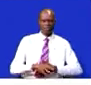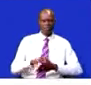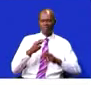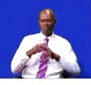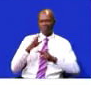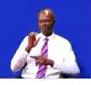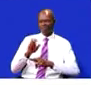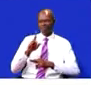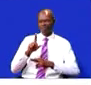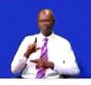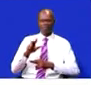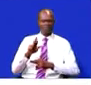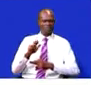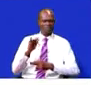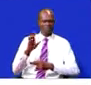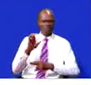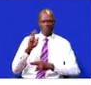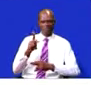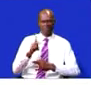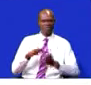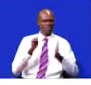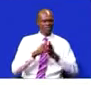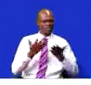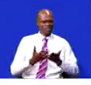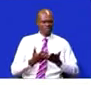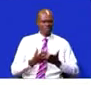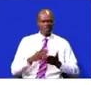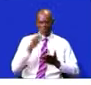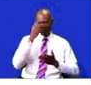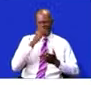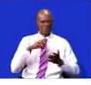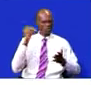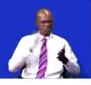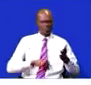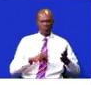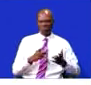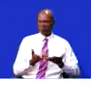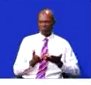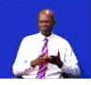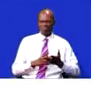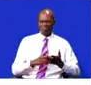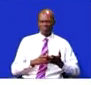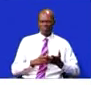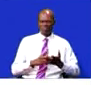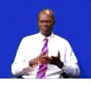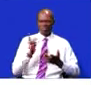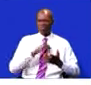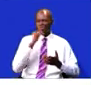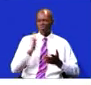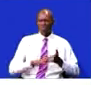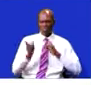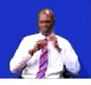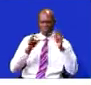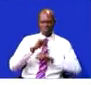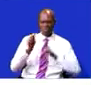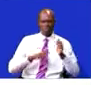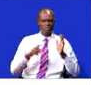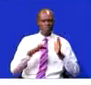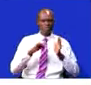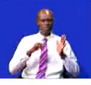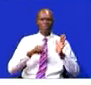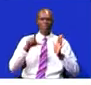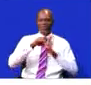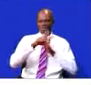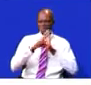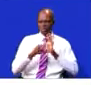Theuri ok ni mago gin weche maok onego bed ni wuok e dho jatend piny Kenya ka giluwo ni mano ero koro dhi ataro gi chike ma thur kaendi